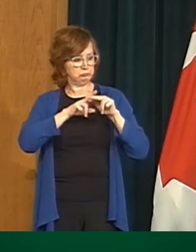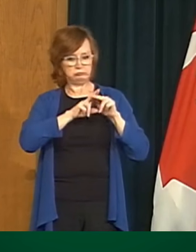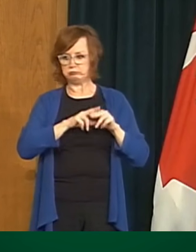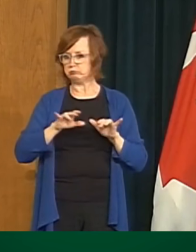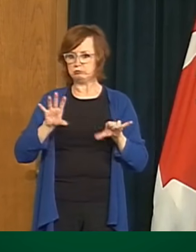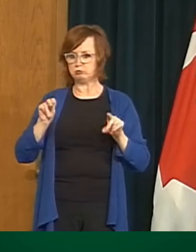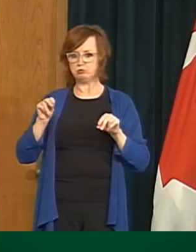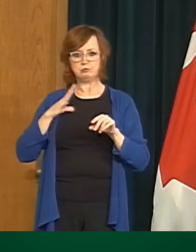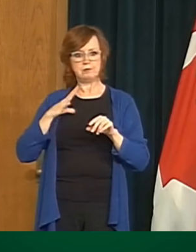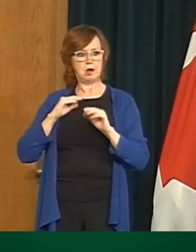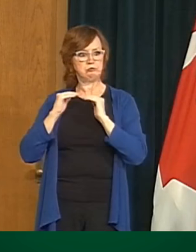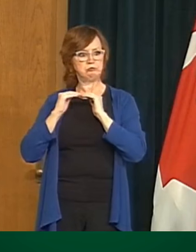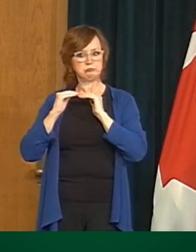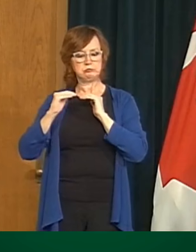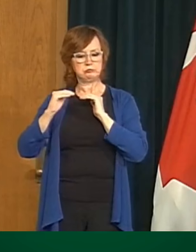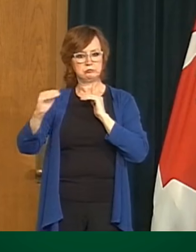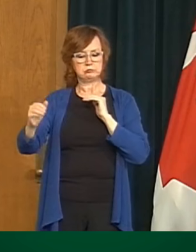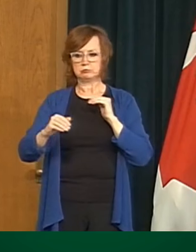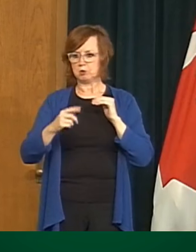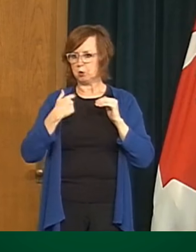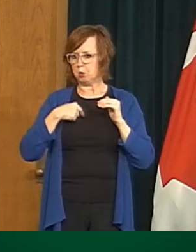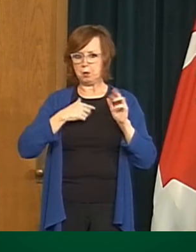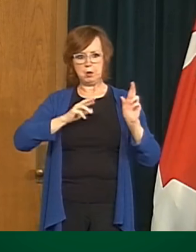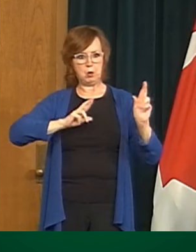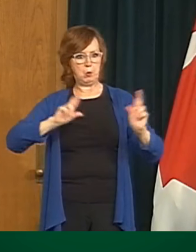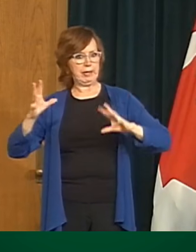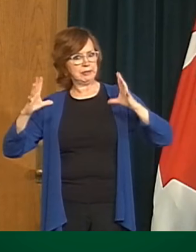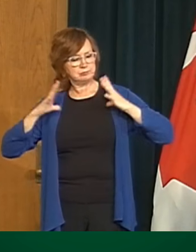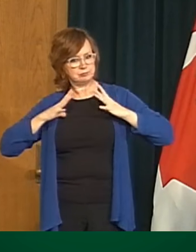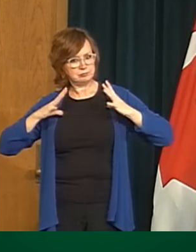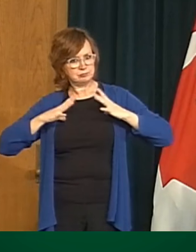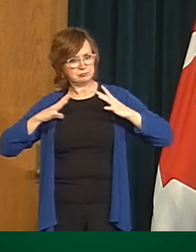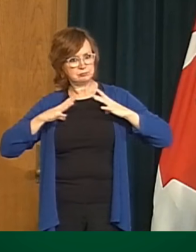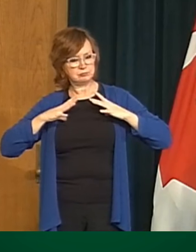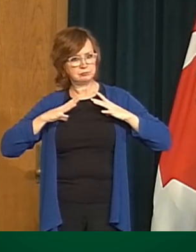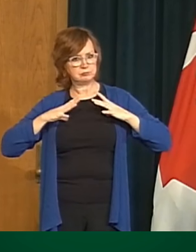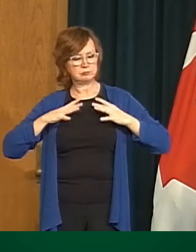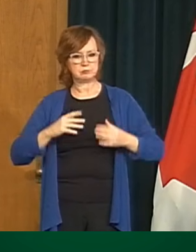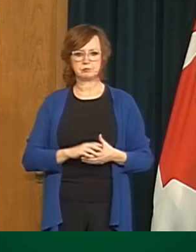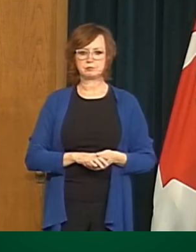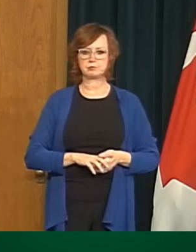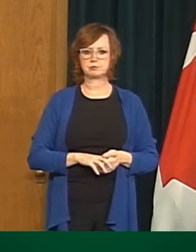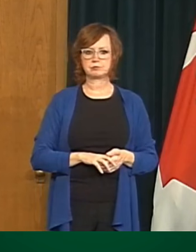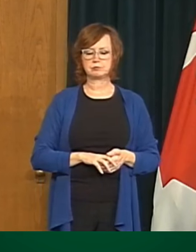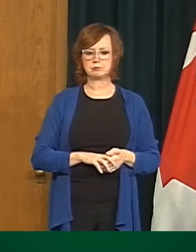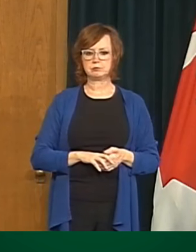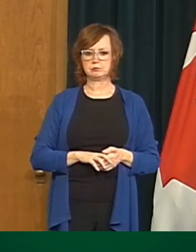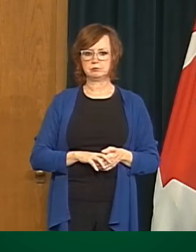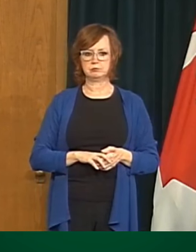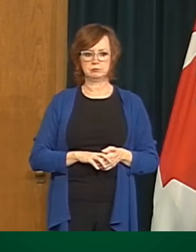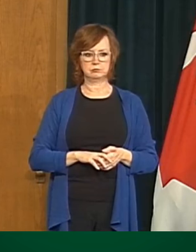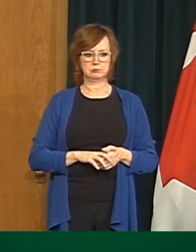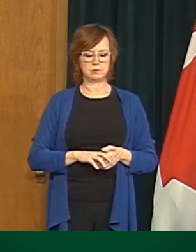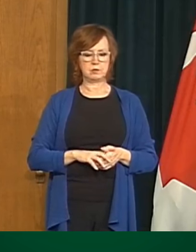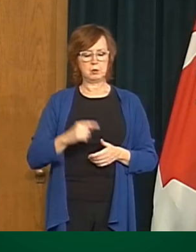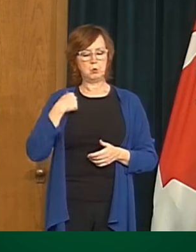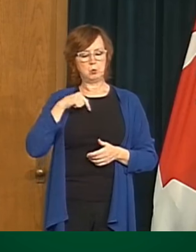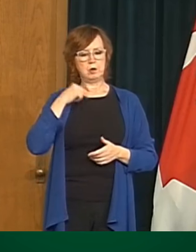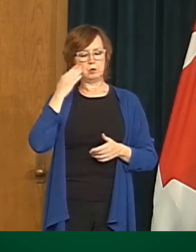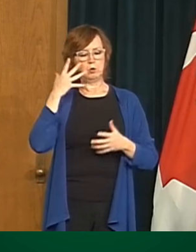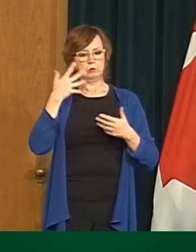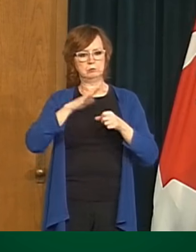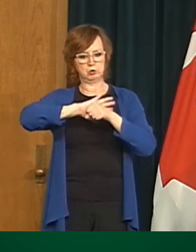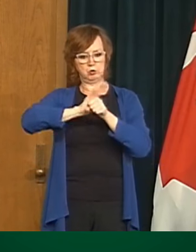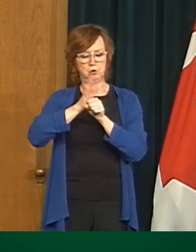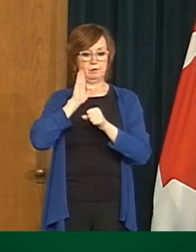surge capacity for acute care, in our defensive strategy is over the next few months. As we know, COVID is not going to leave us. We need to make